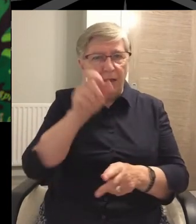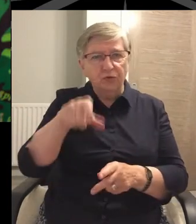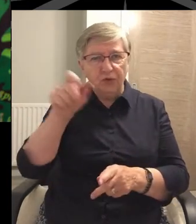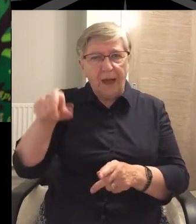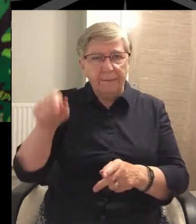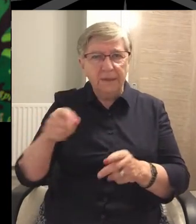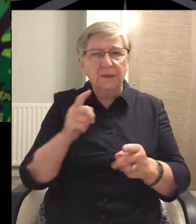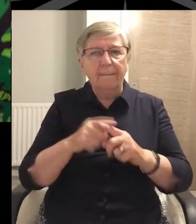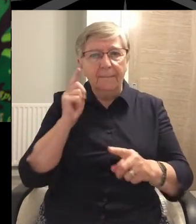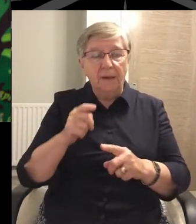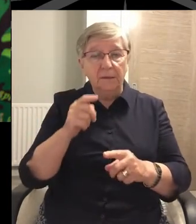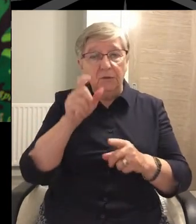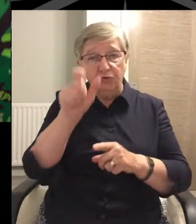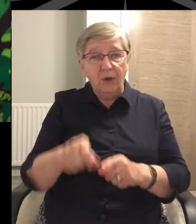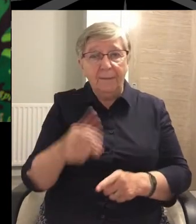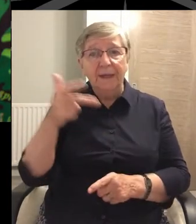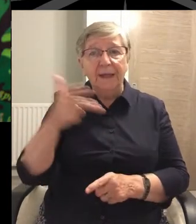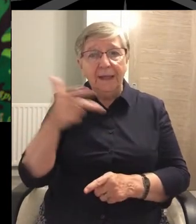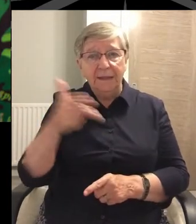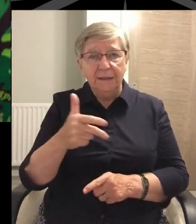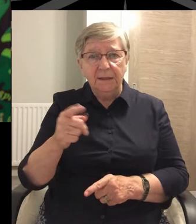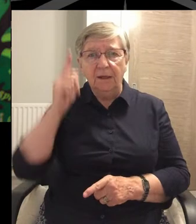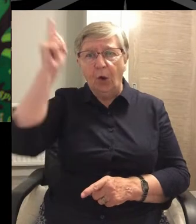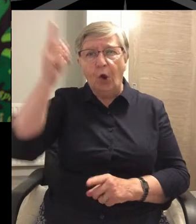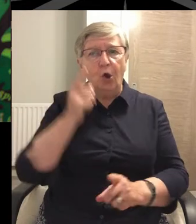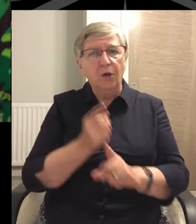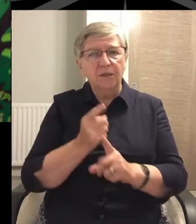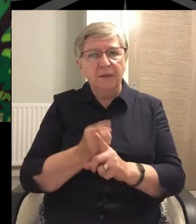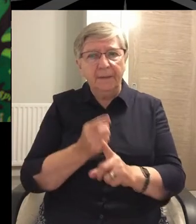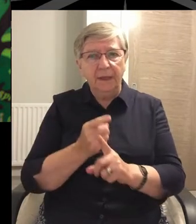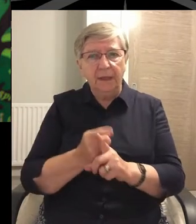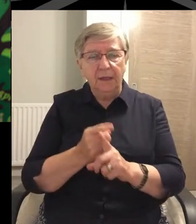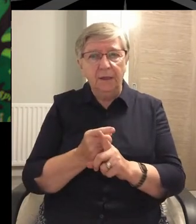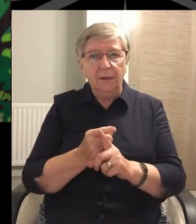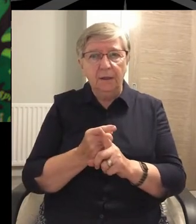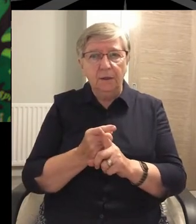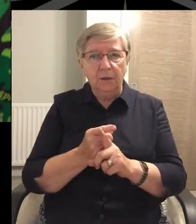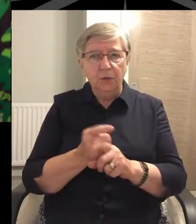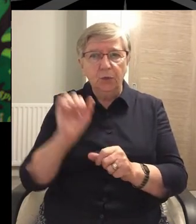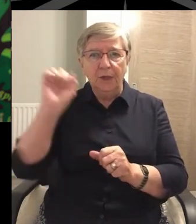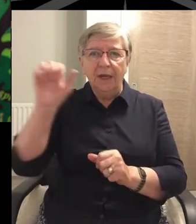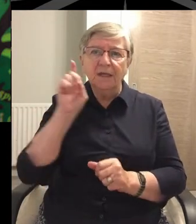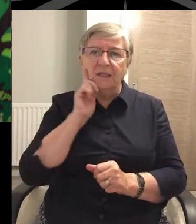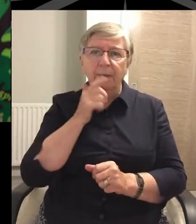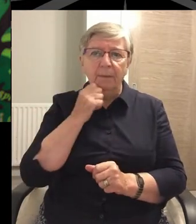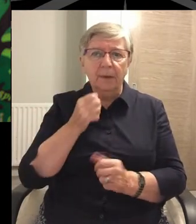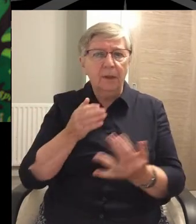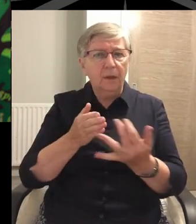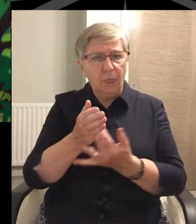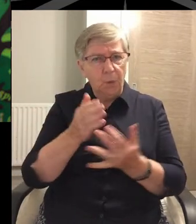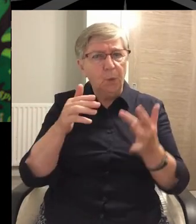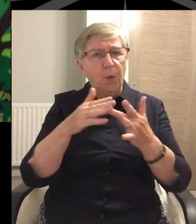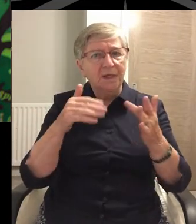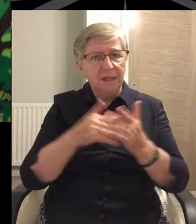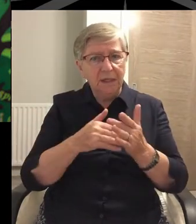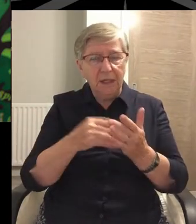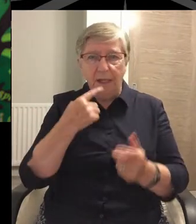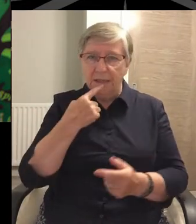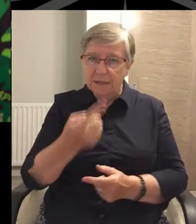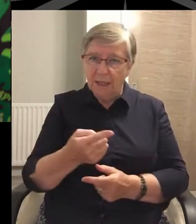in that chapter, God speaking to His people through Ezekiel says